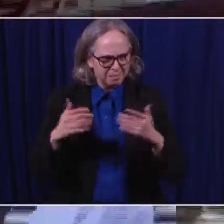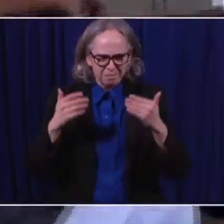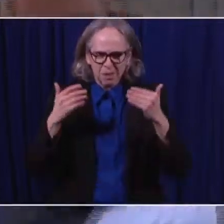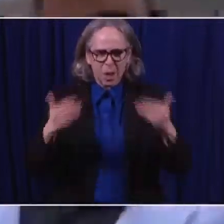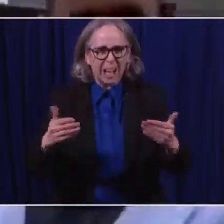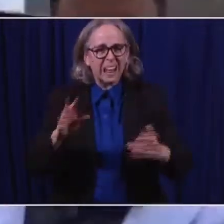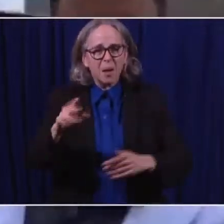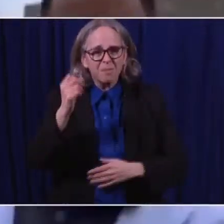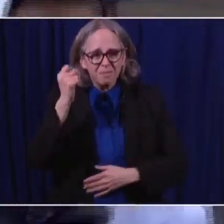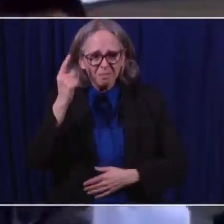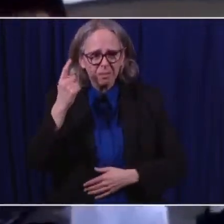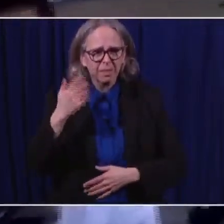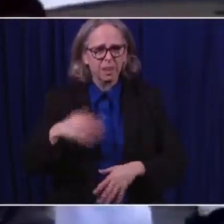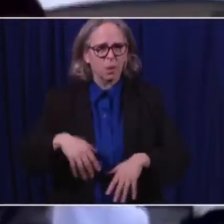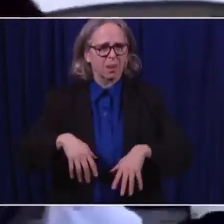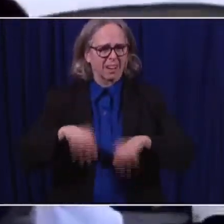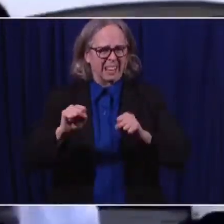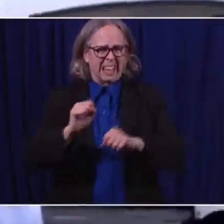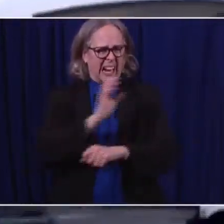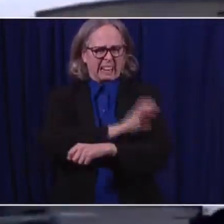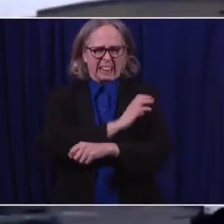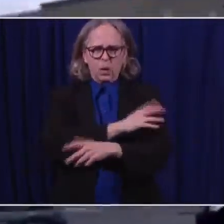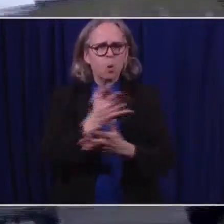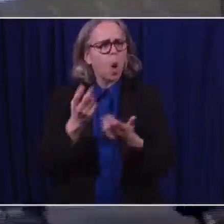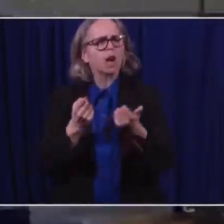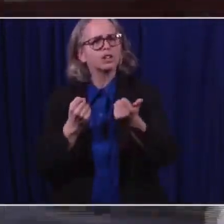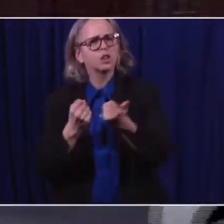have Krista here ready to get the vaccine.